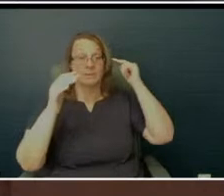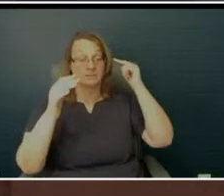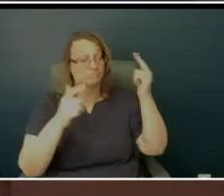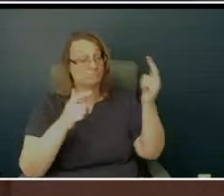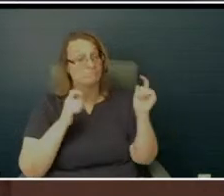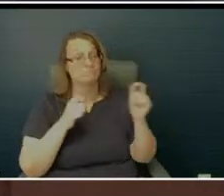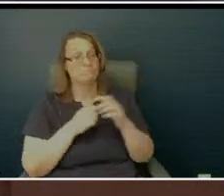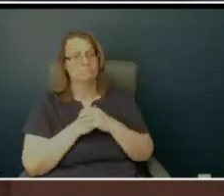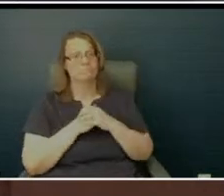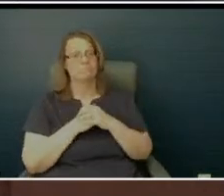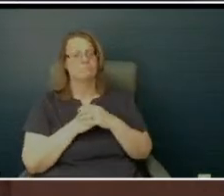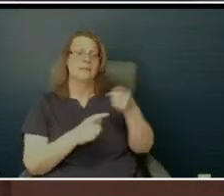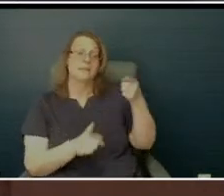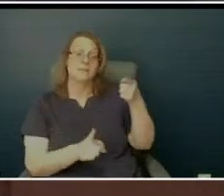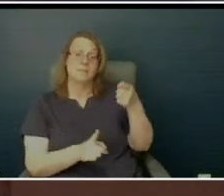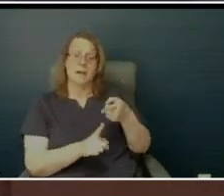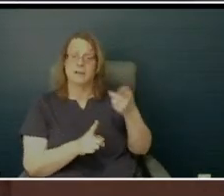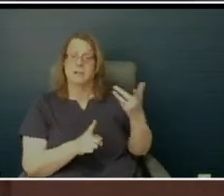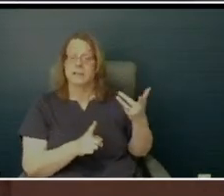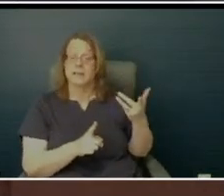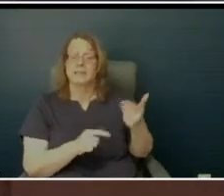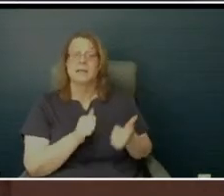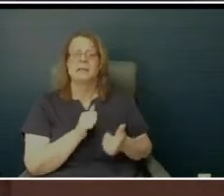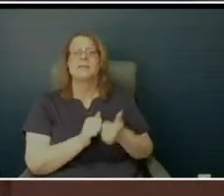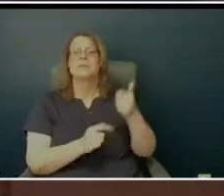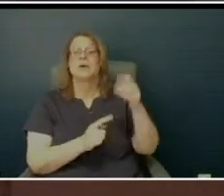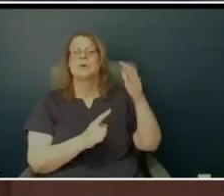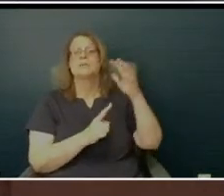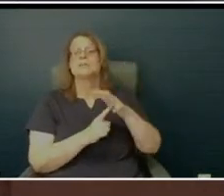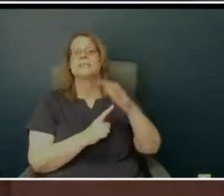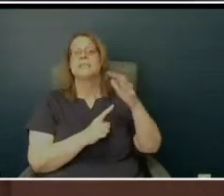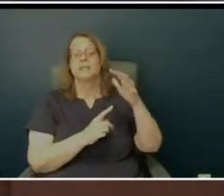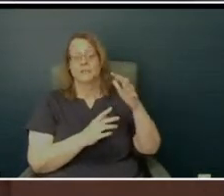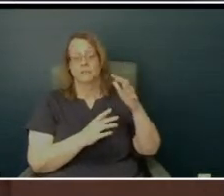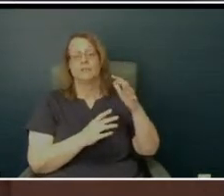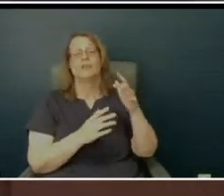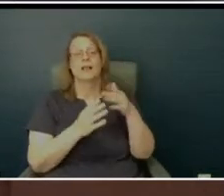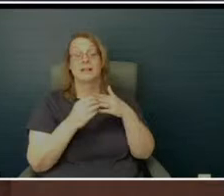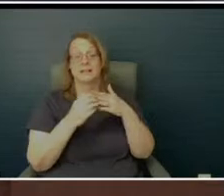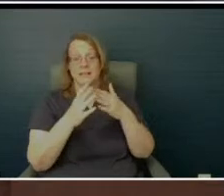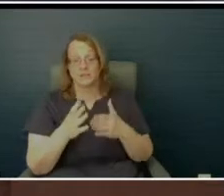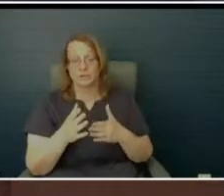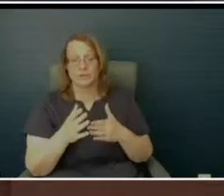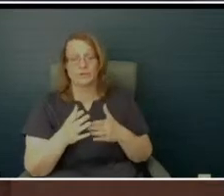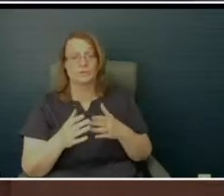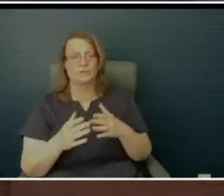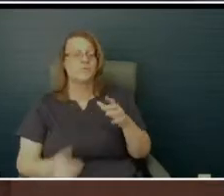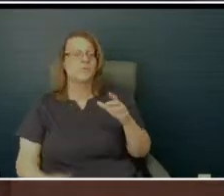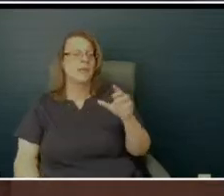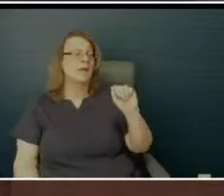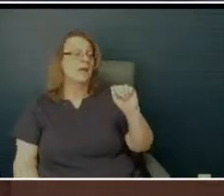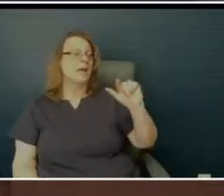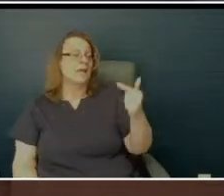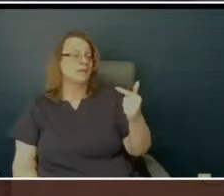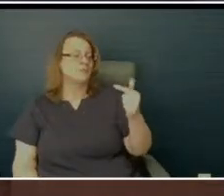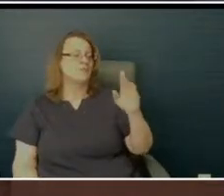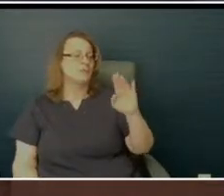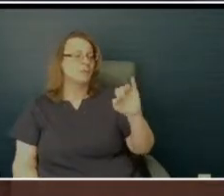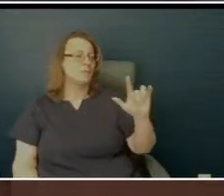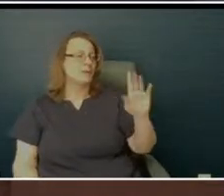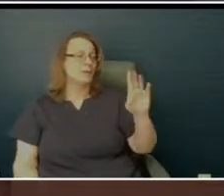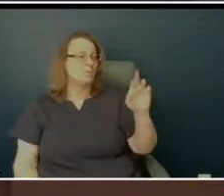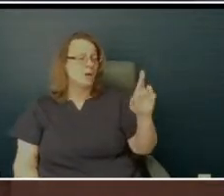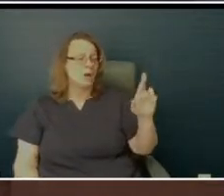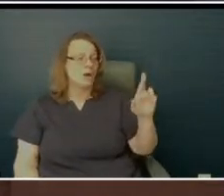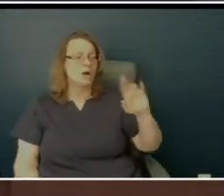bottom line, the most senior leadership of the Justice Department, from Attorney General Bill Barr to Jeff Rosen, his